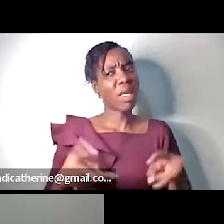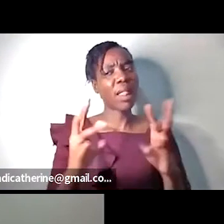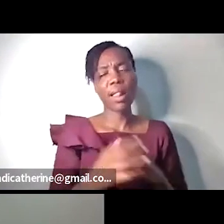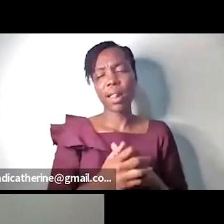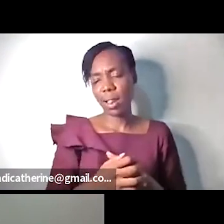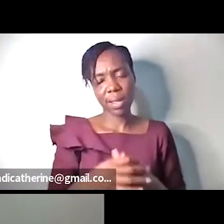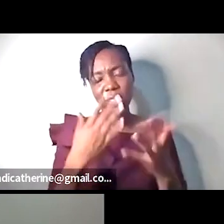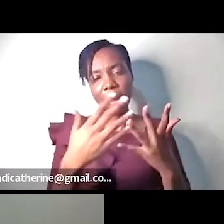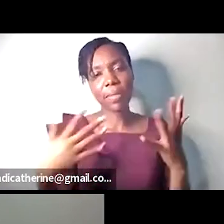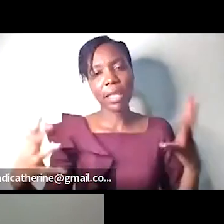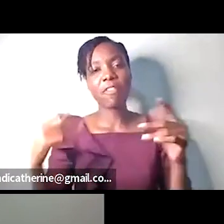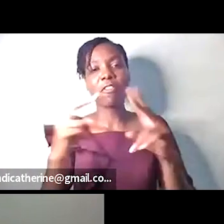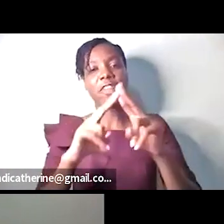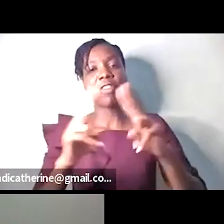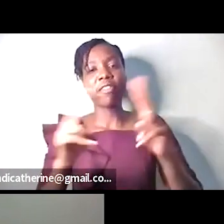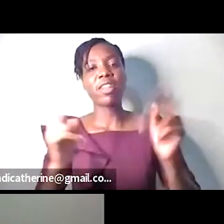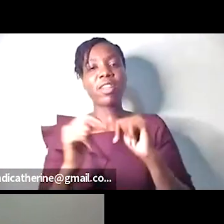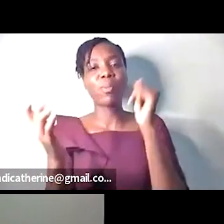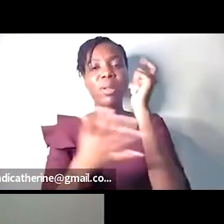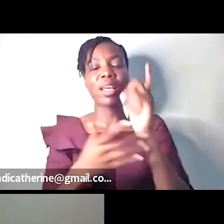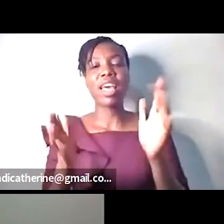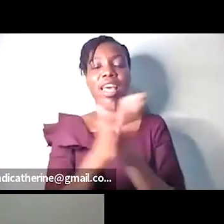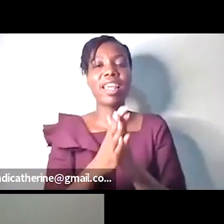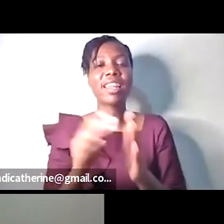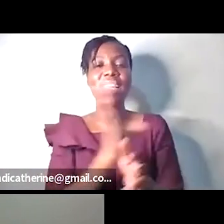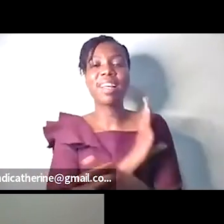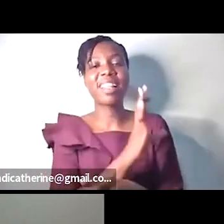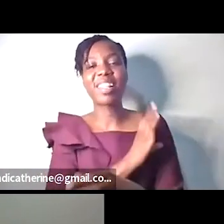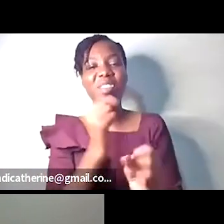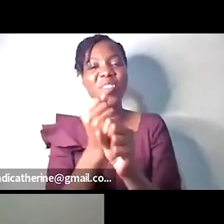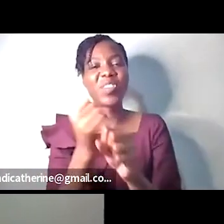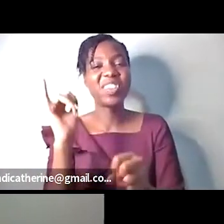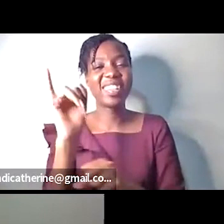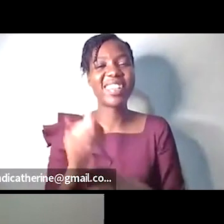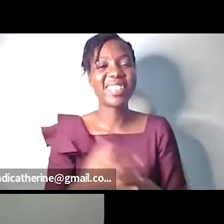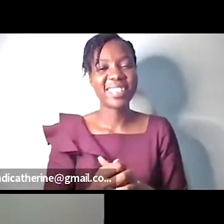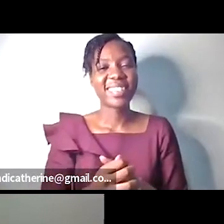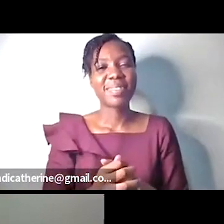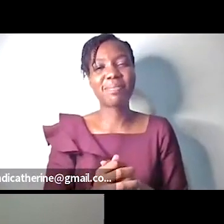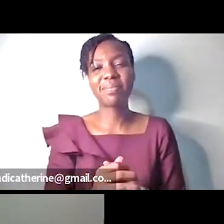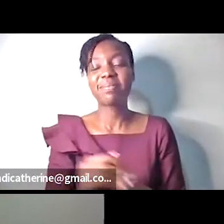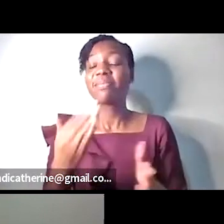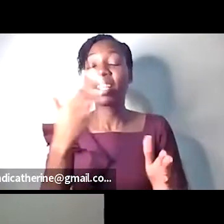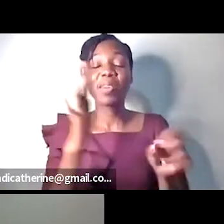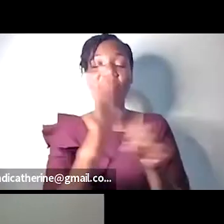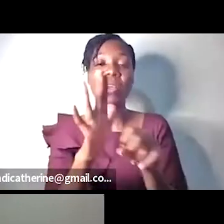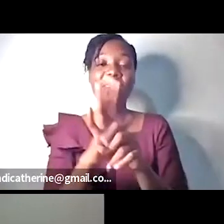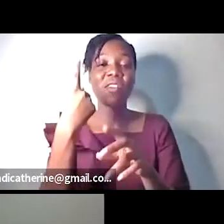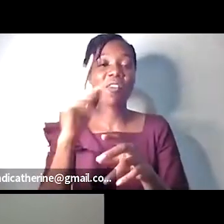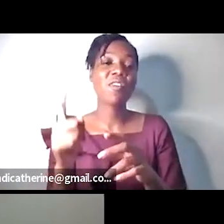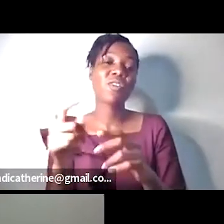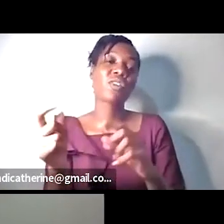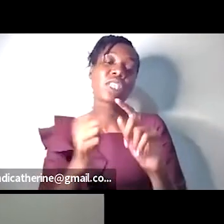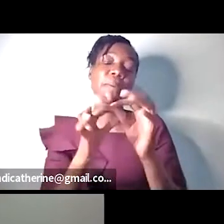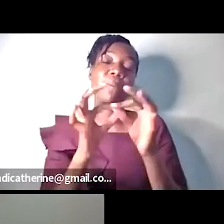And Catherine Sidandi is doing an excellent job of interpreting what that is. Thank you very much, our sign language interpreter, for a good job. Jennifer, tell us,